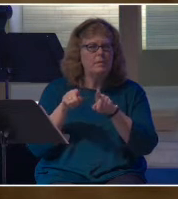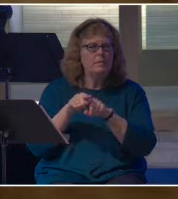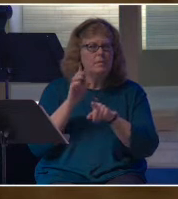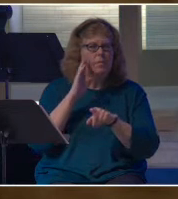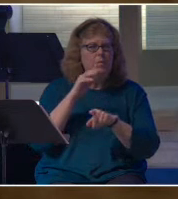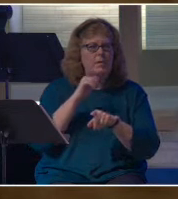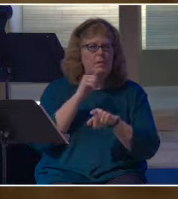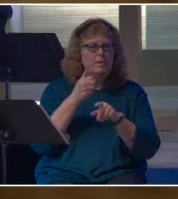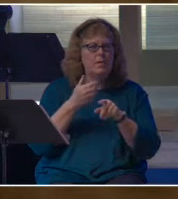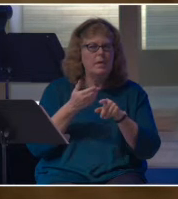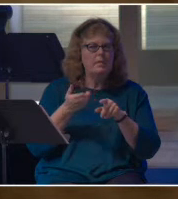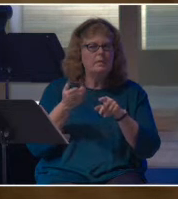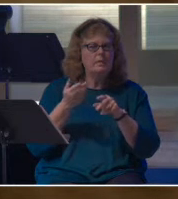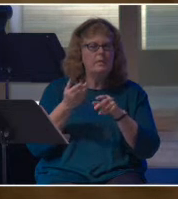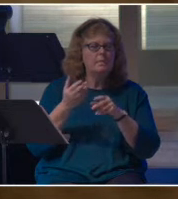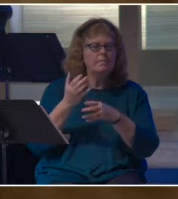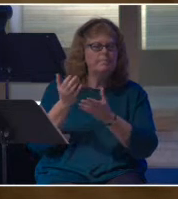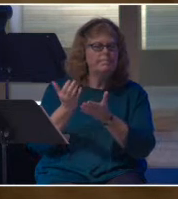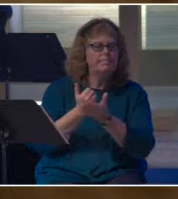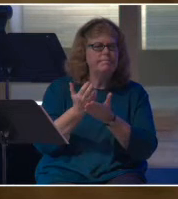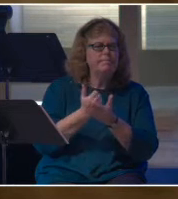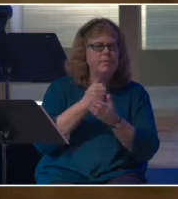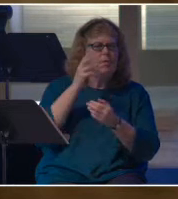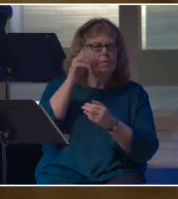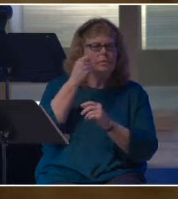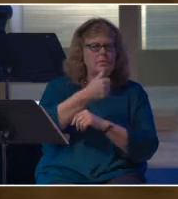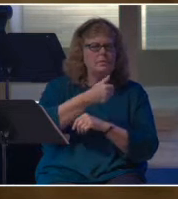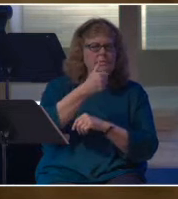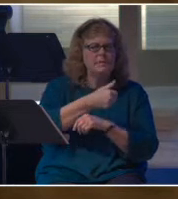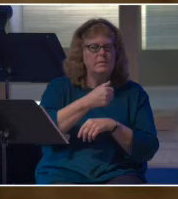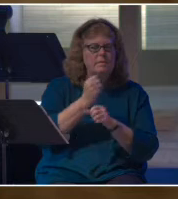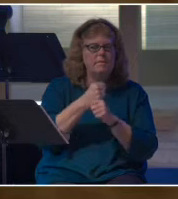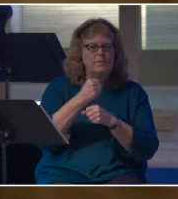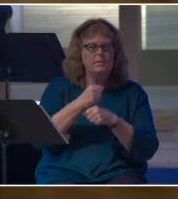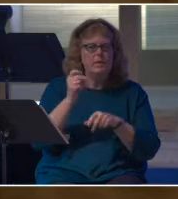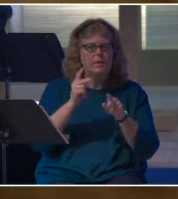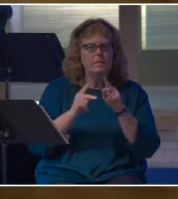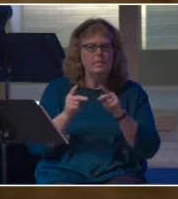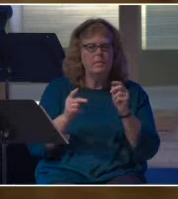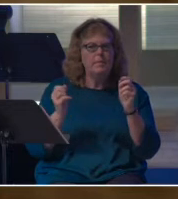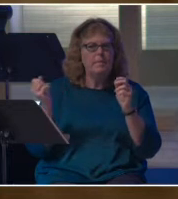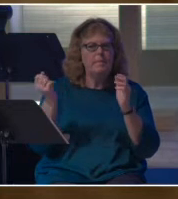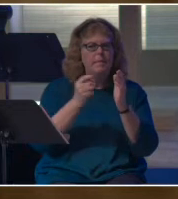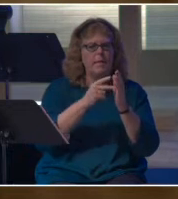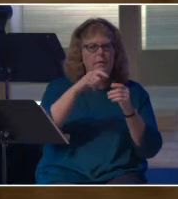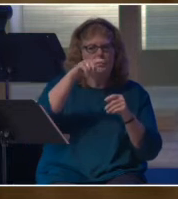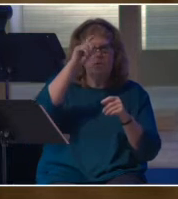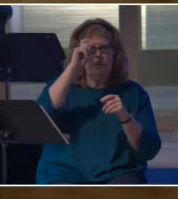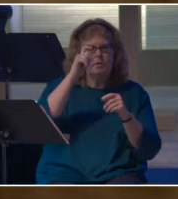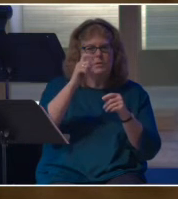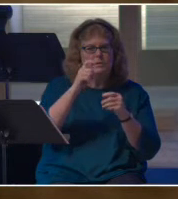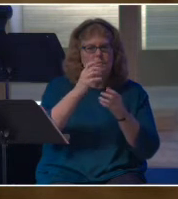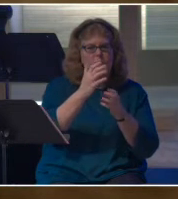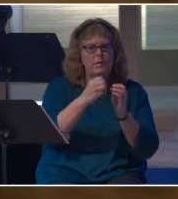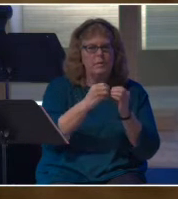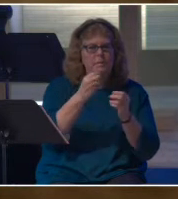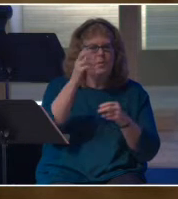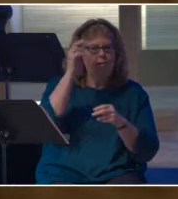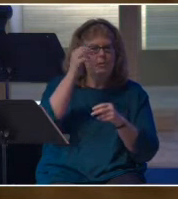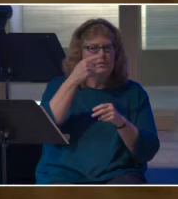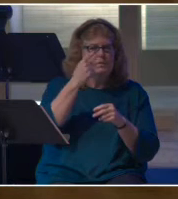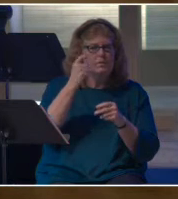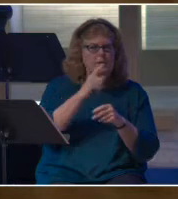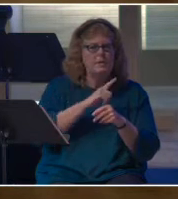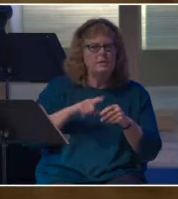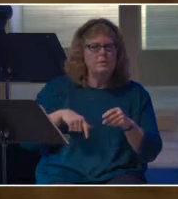not multiply horses for himself, nor shall he cause the people to return to Egypt to multiply horses, since the Lord has